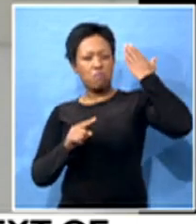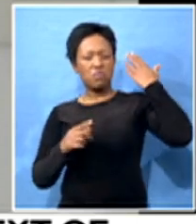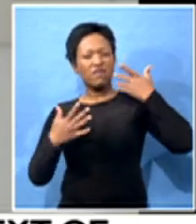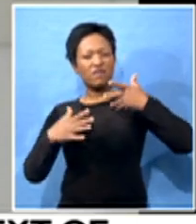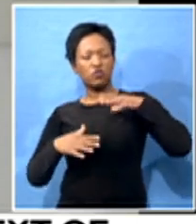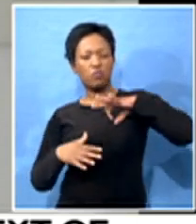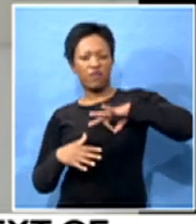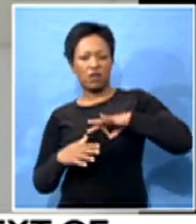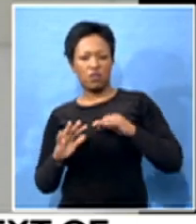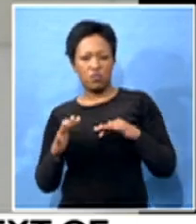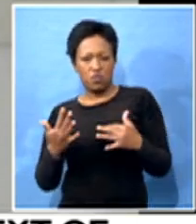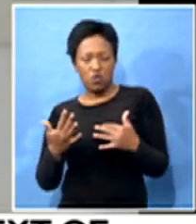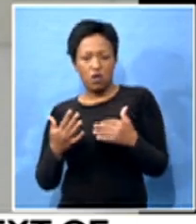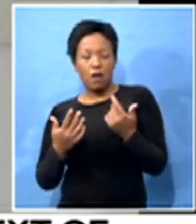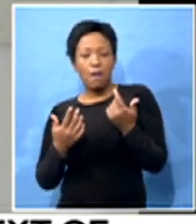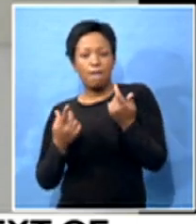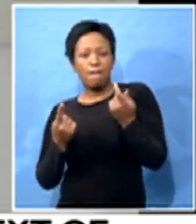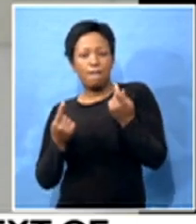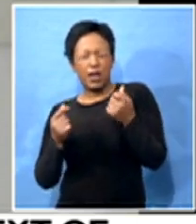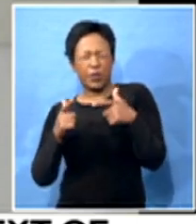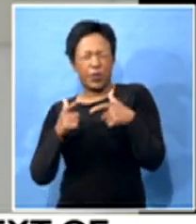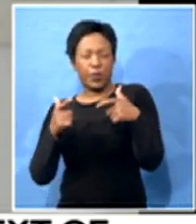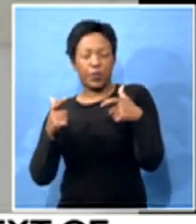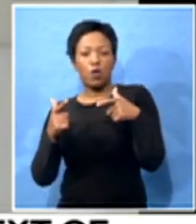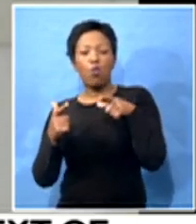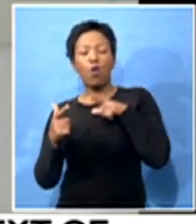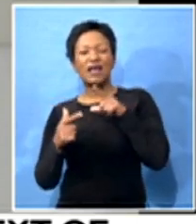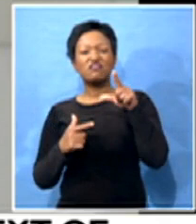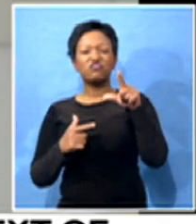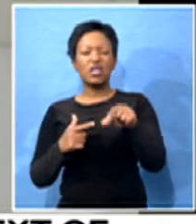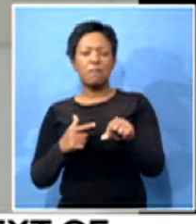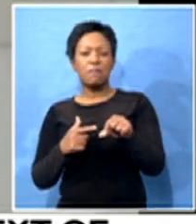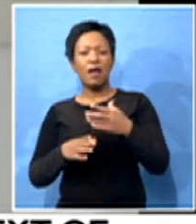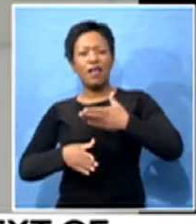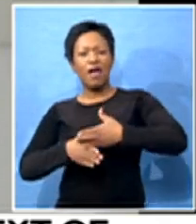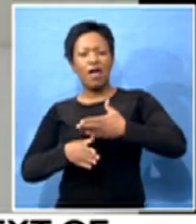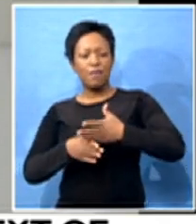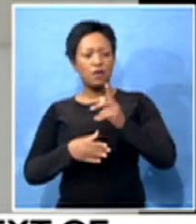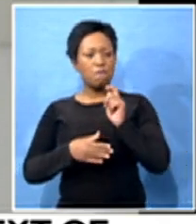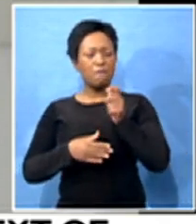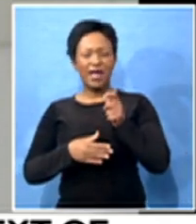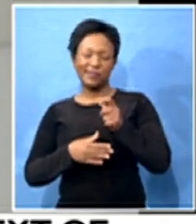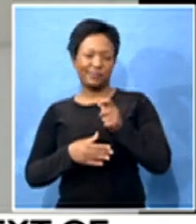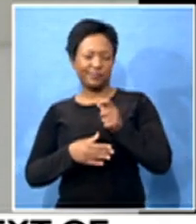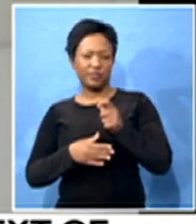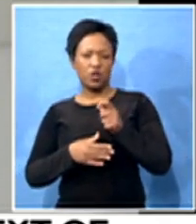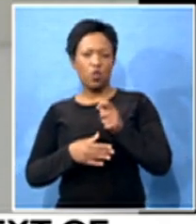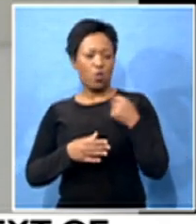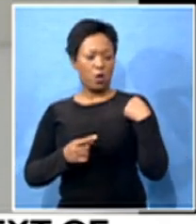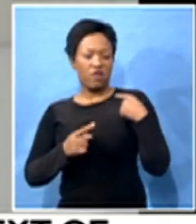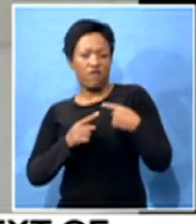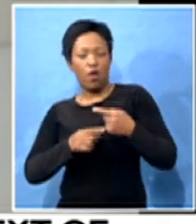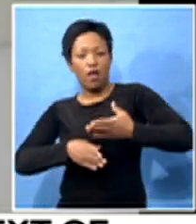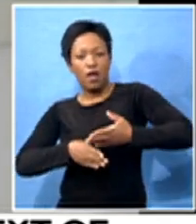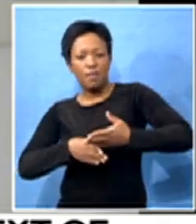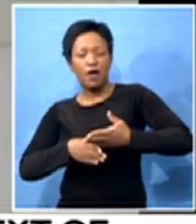from large amounts of cheap labor. For 80 odd years, there was a maximum labor policy that employed